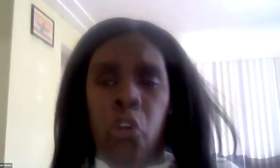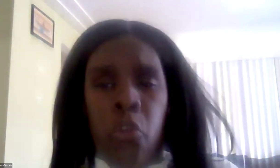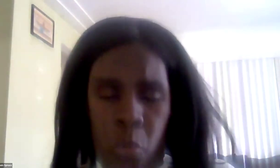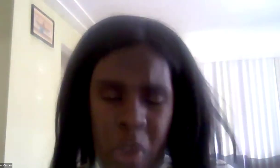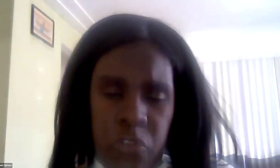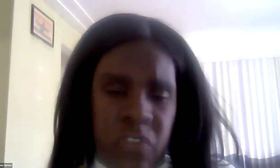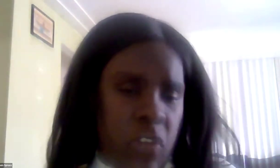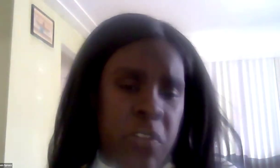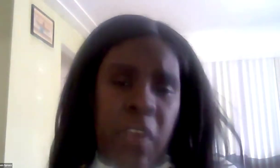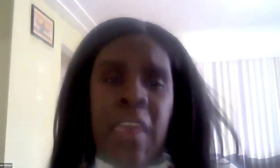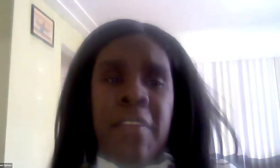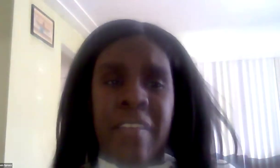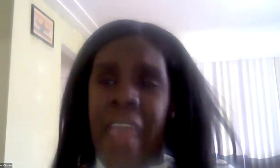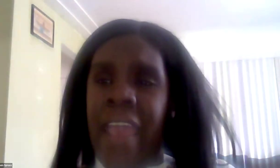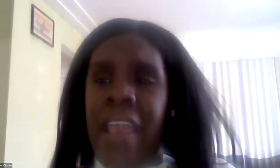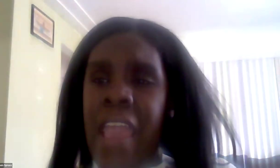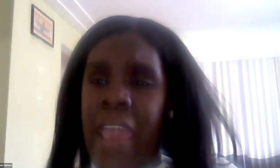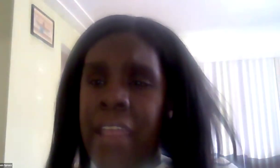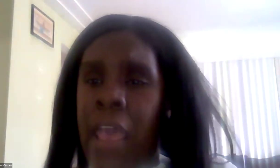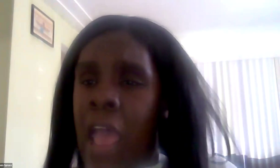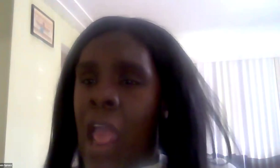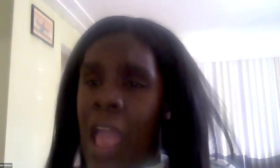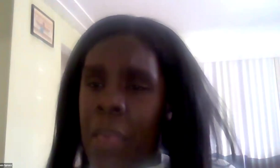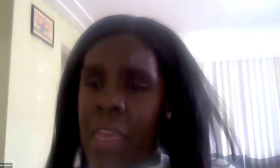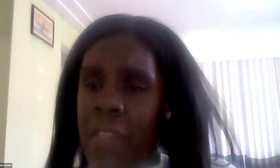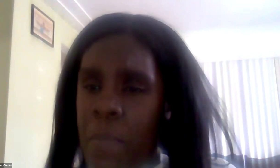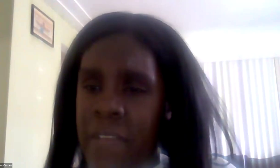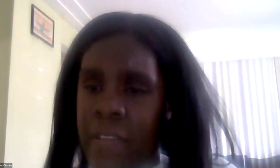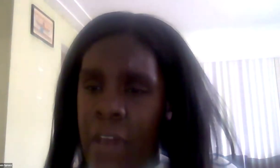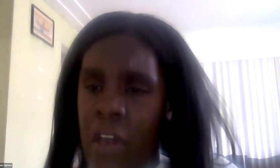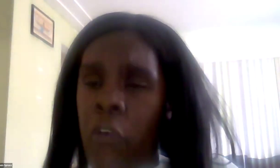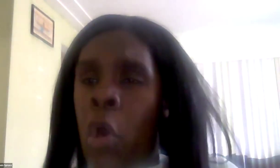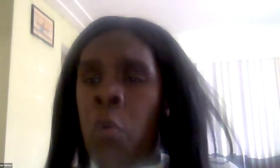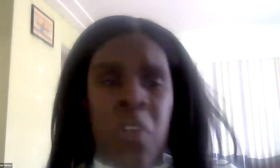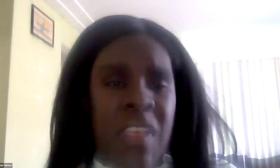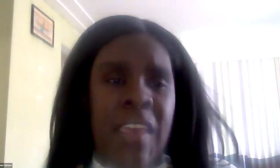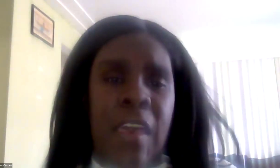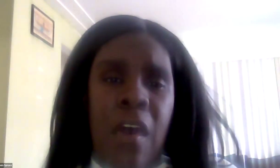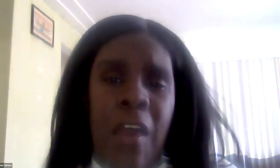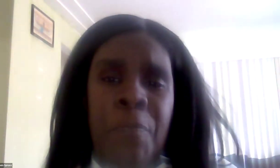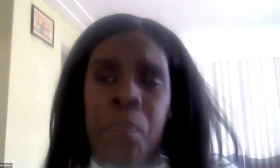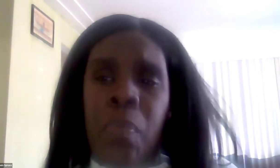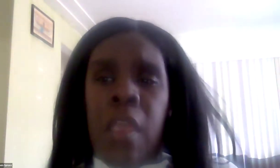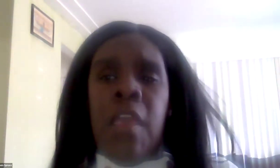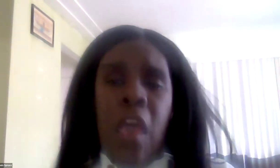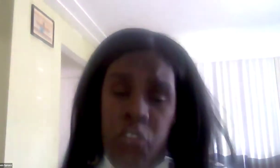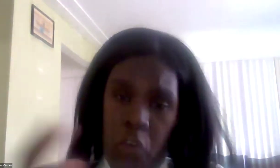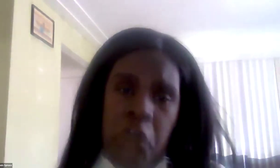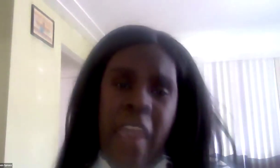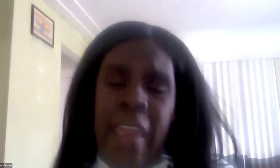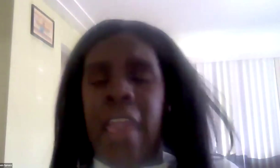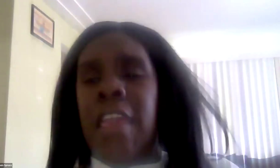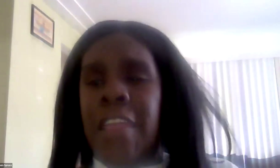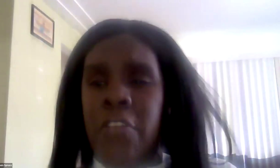those who registered today. And I'm in the midst of putting